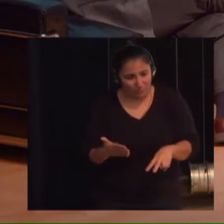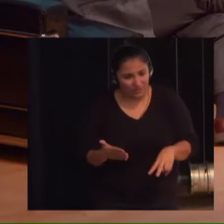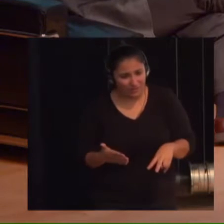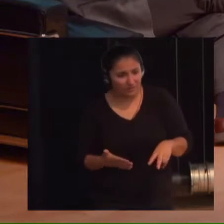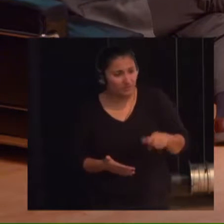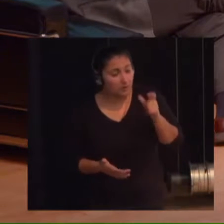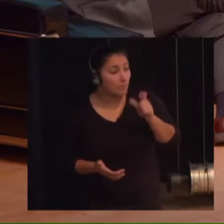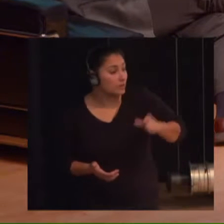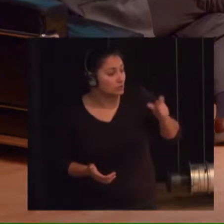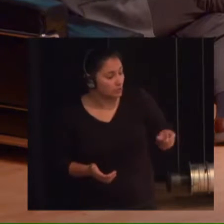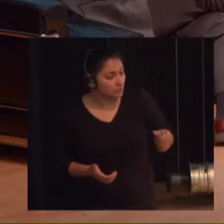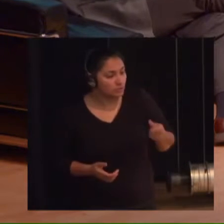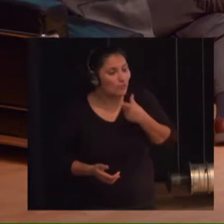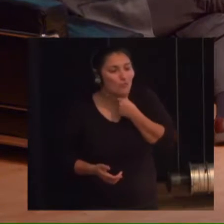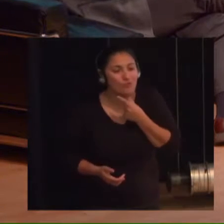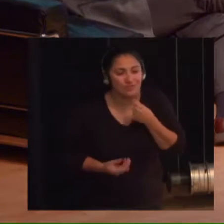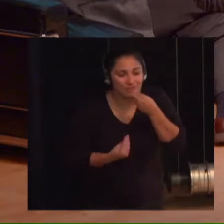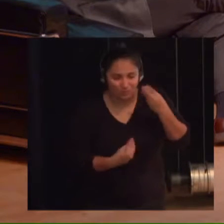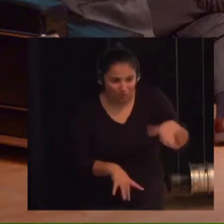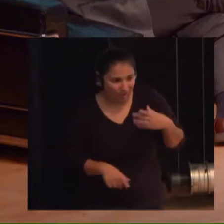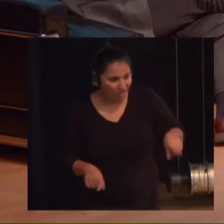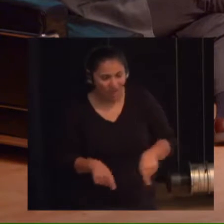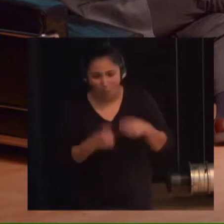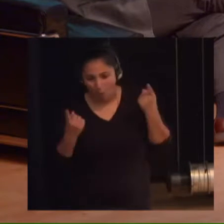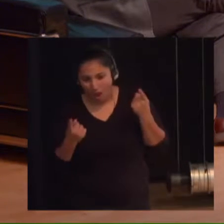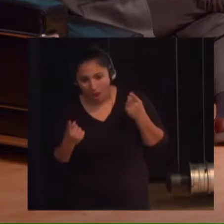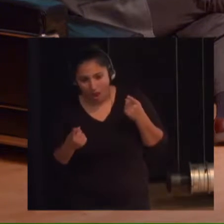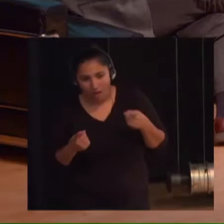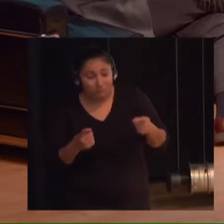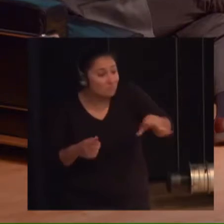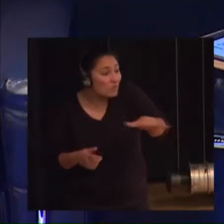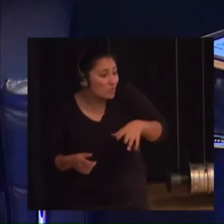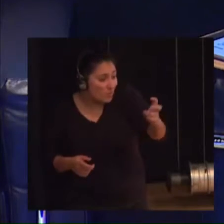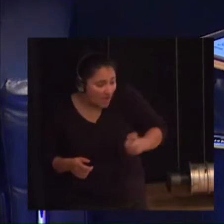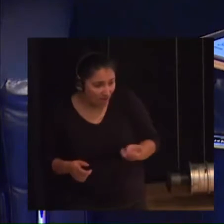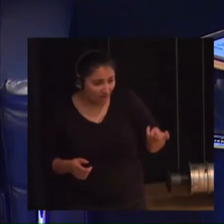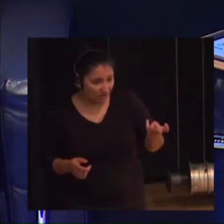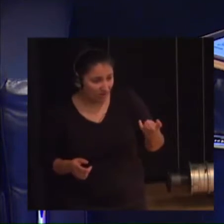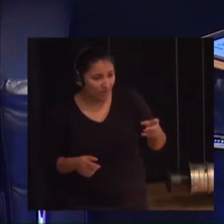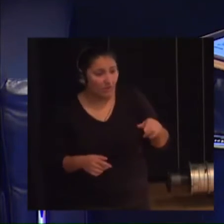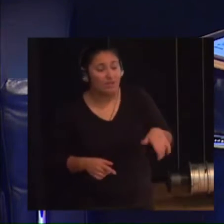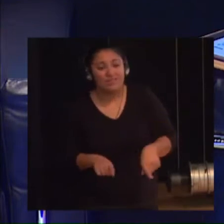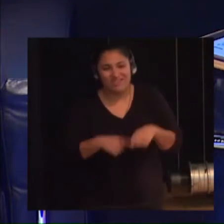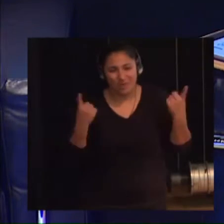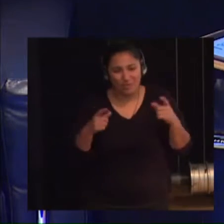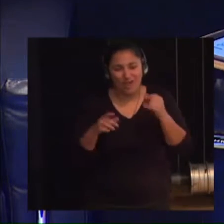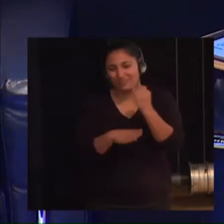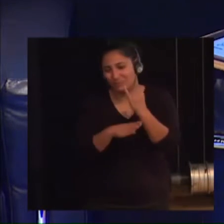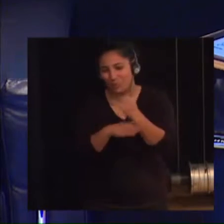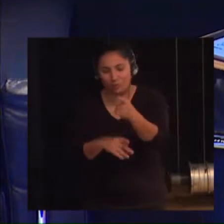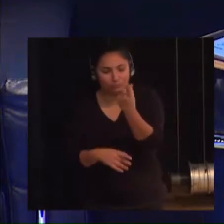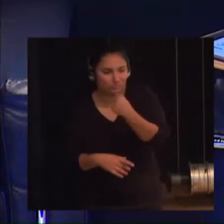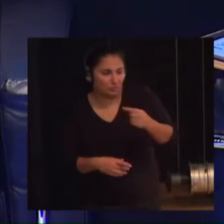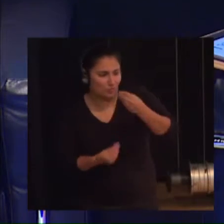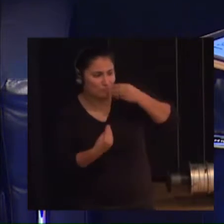come from an institution that is well structured, that has a 100-year history, or if it comes from a platform that is built only